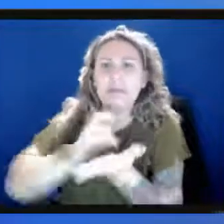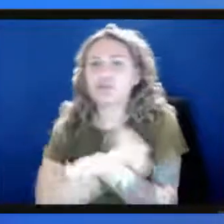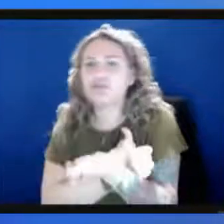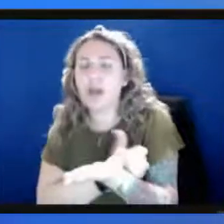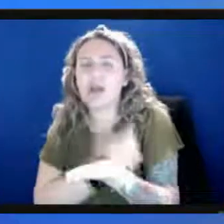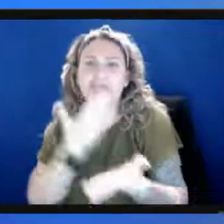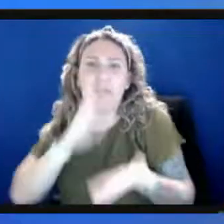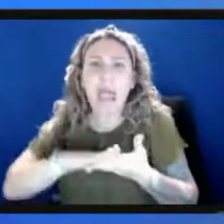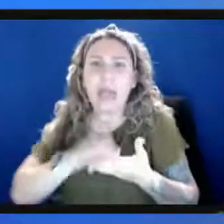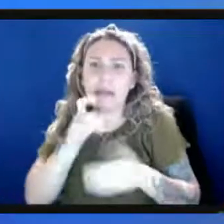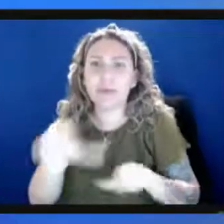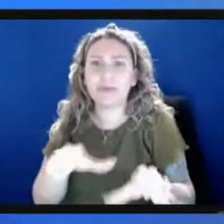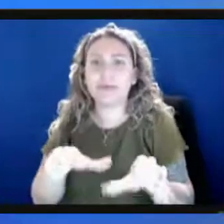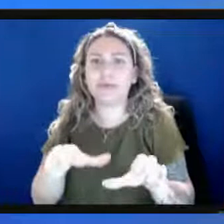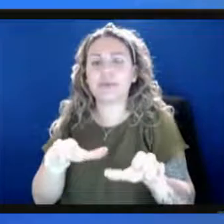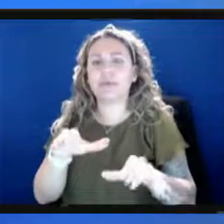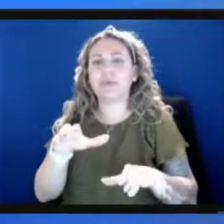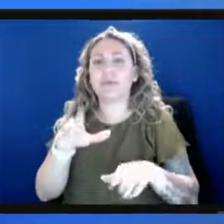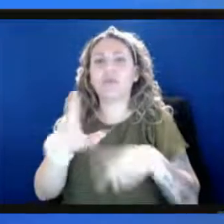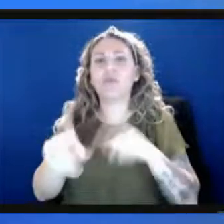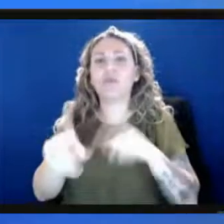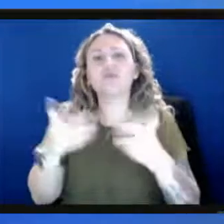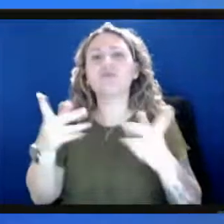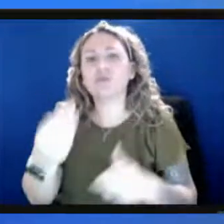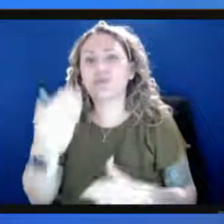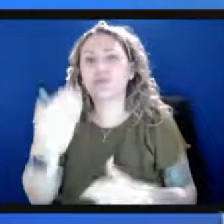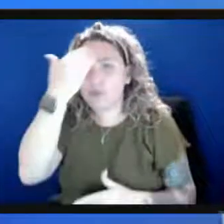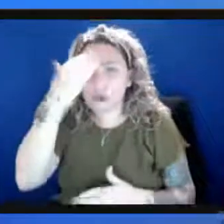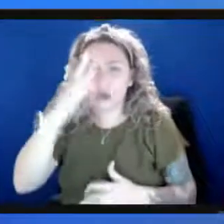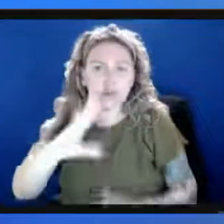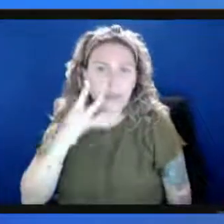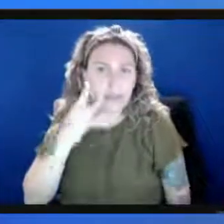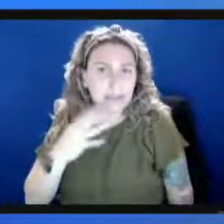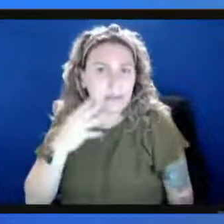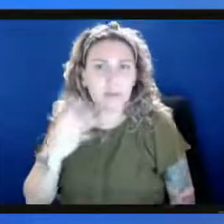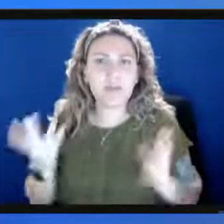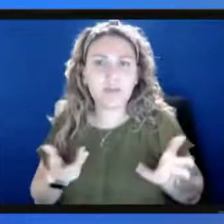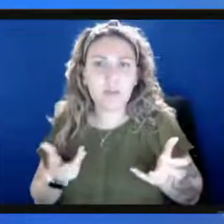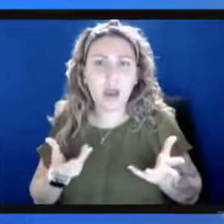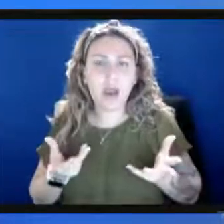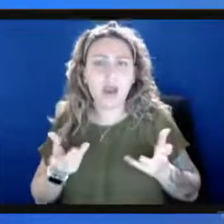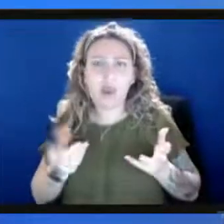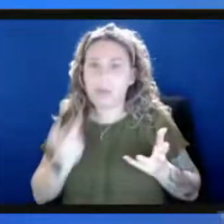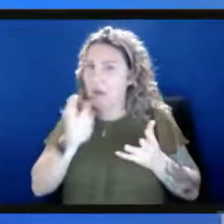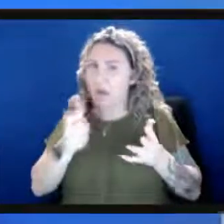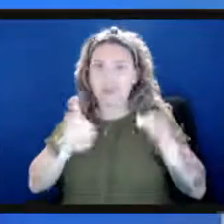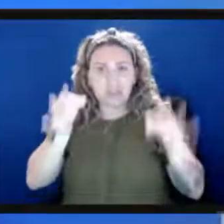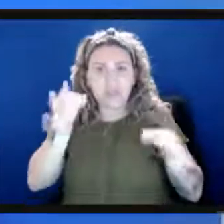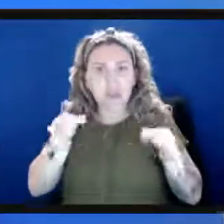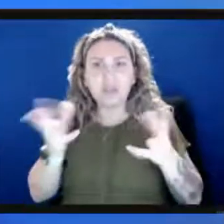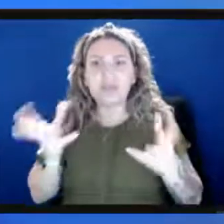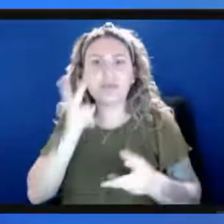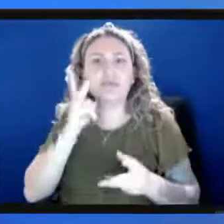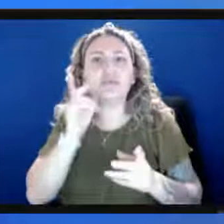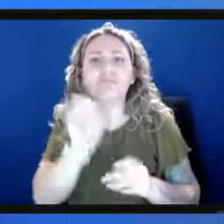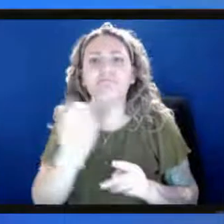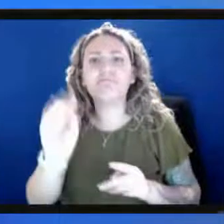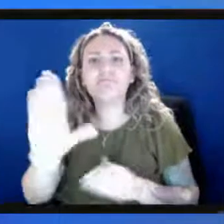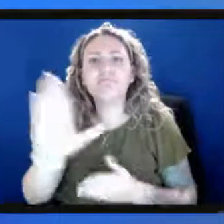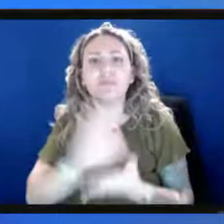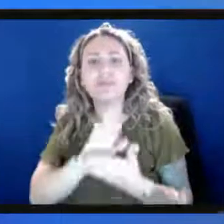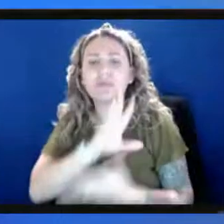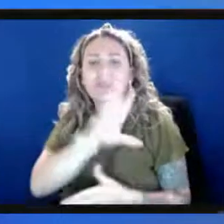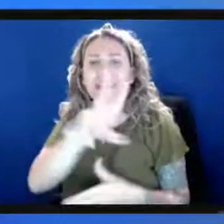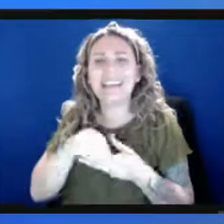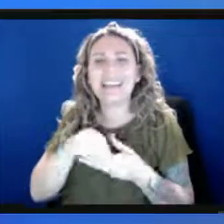some questions. What do you know about this? What have your experiences been? No judgment. What are you seeing in your school? And engaging them in a dialogue.